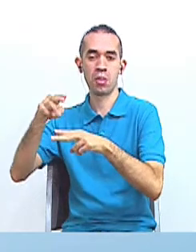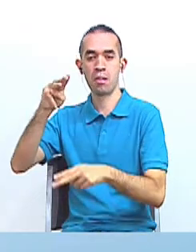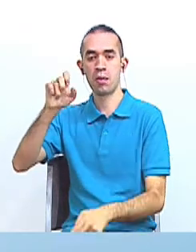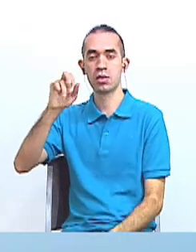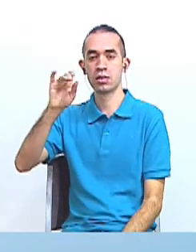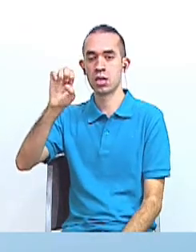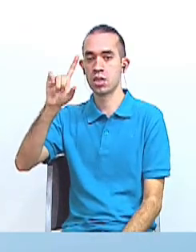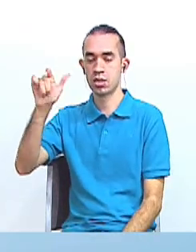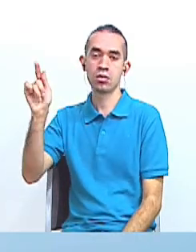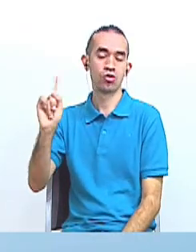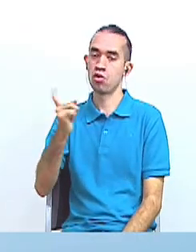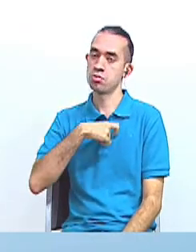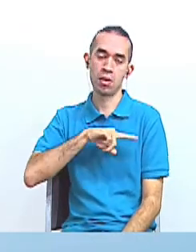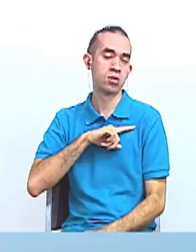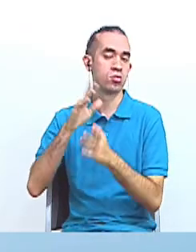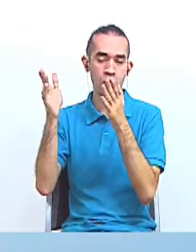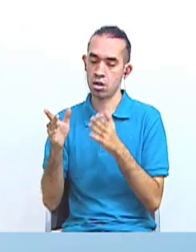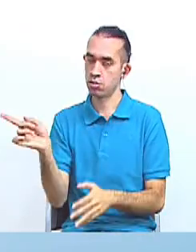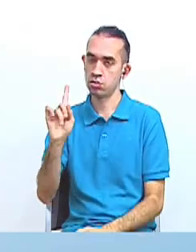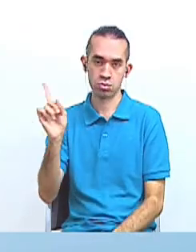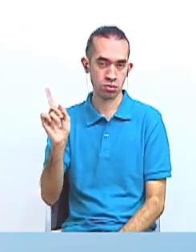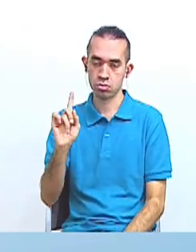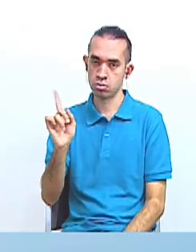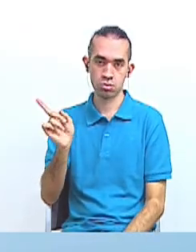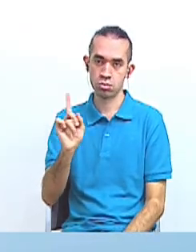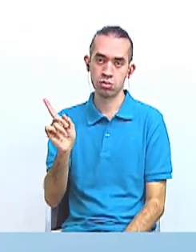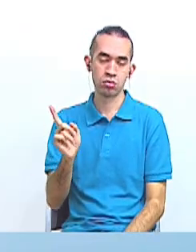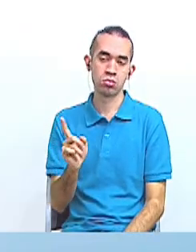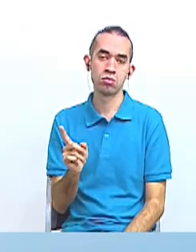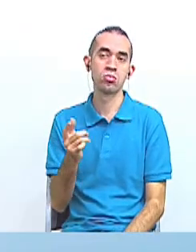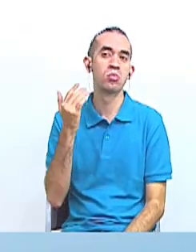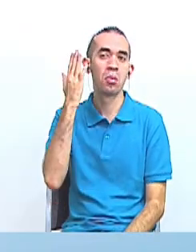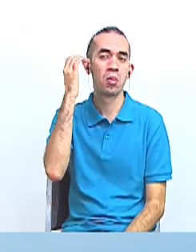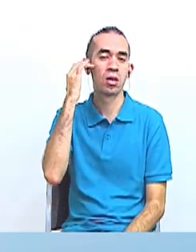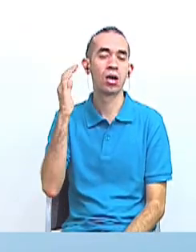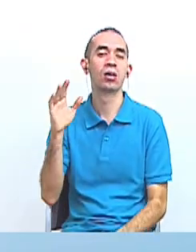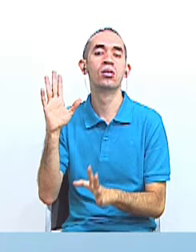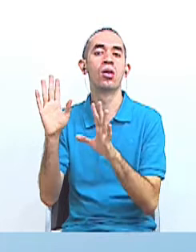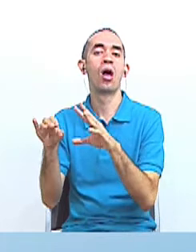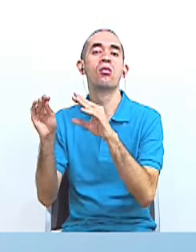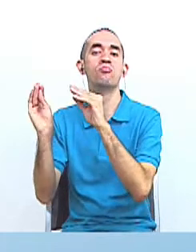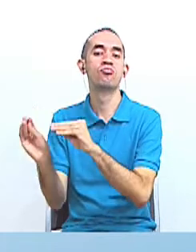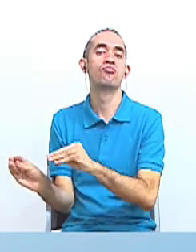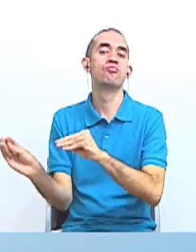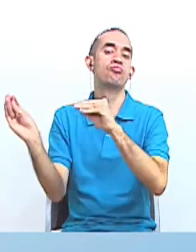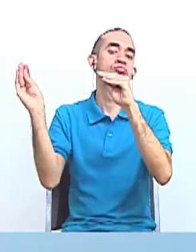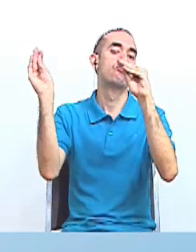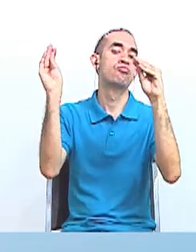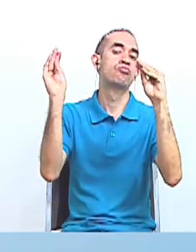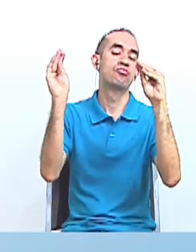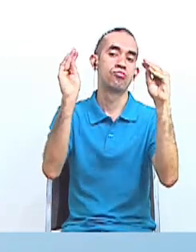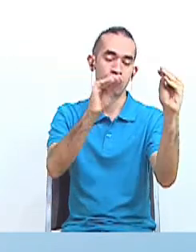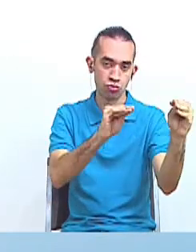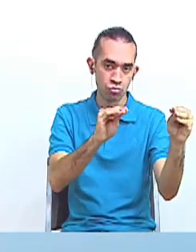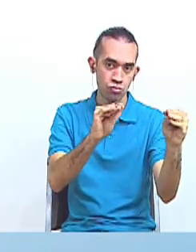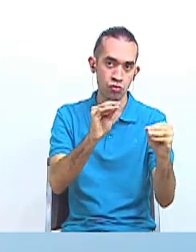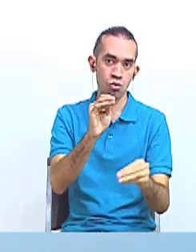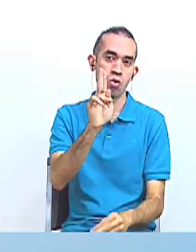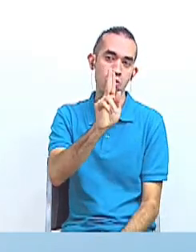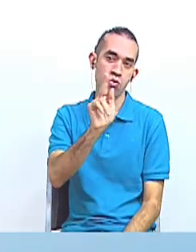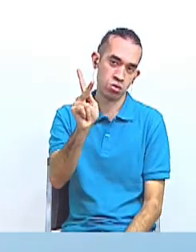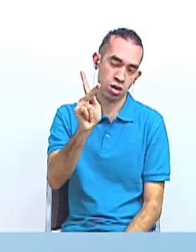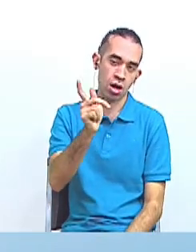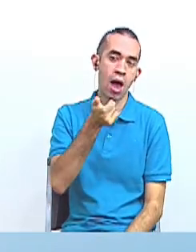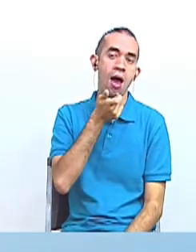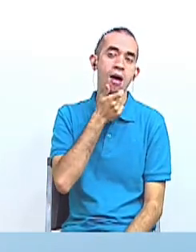not Spanish, her nationality is not Spanish because she moved to the United Kingdom. So she's English,